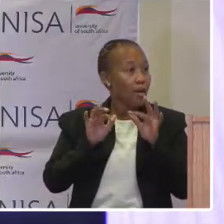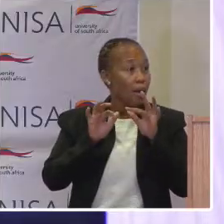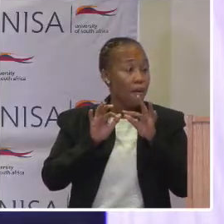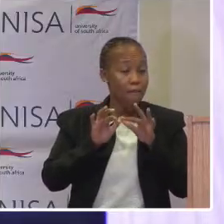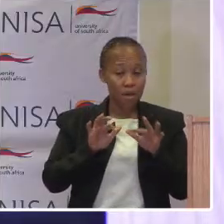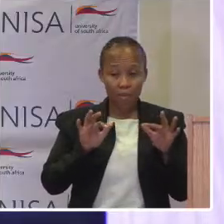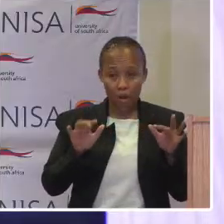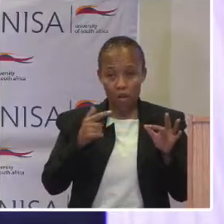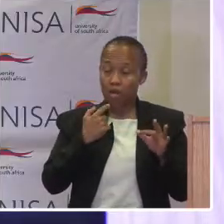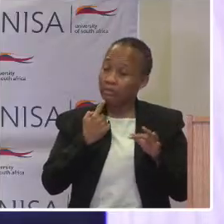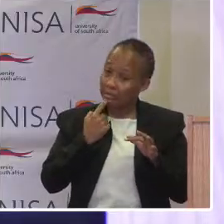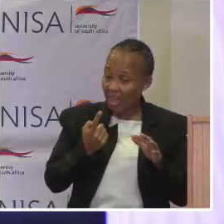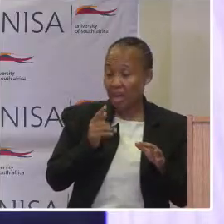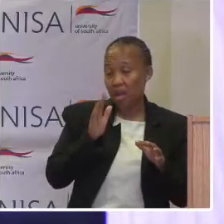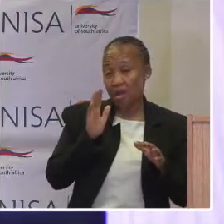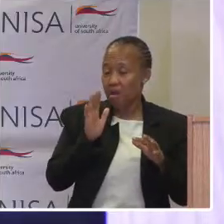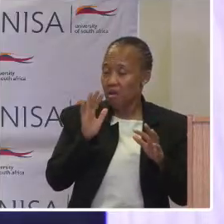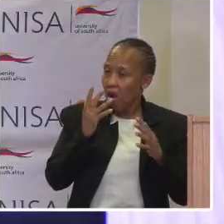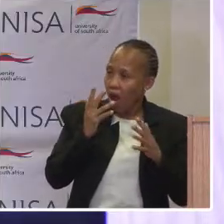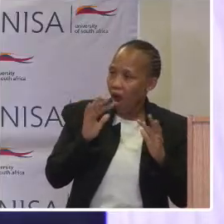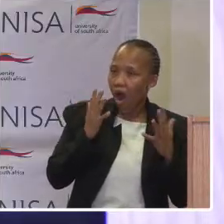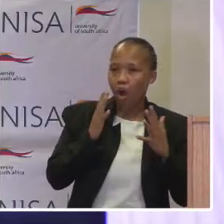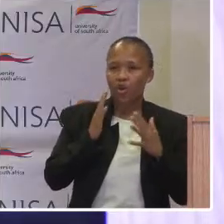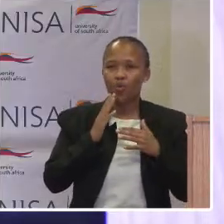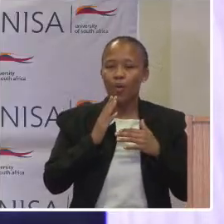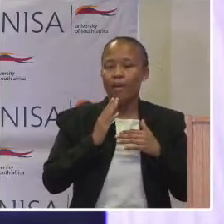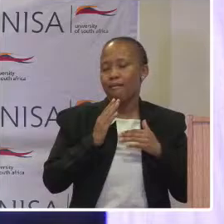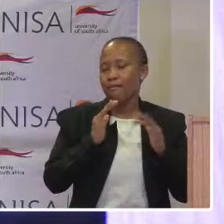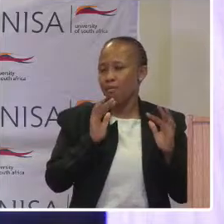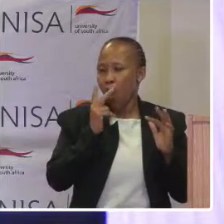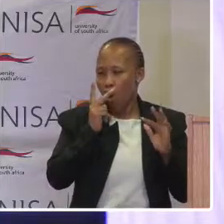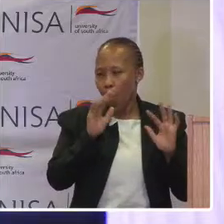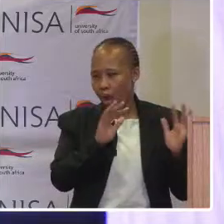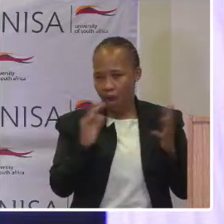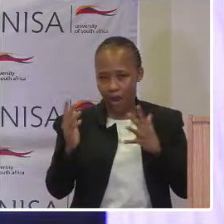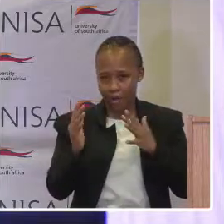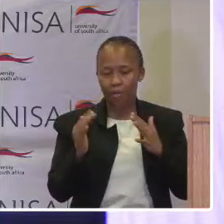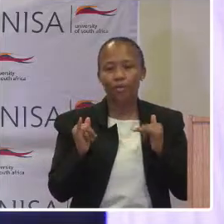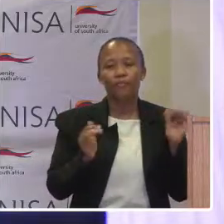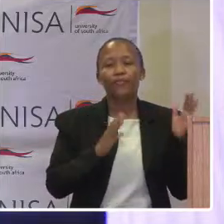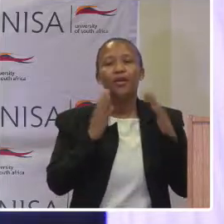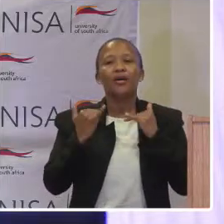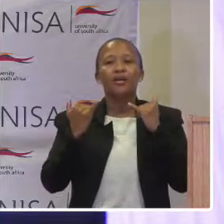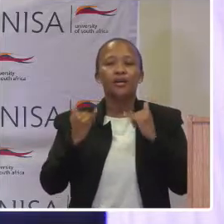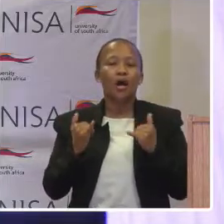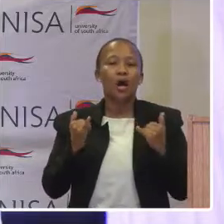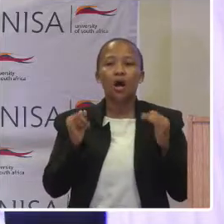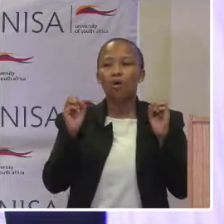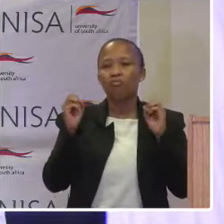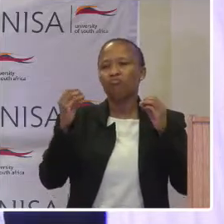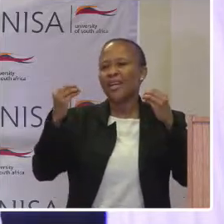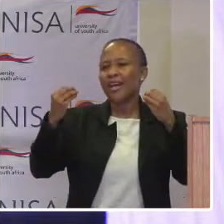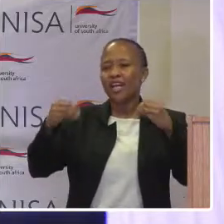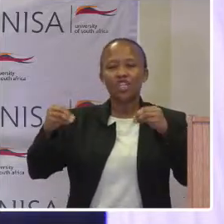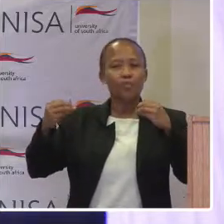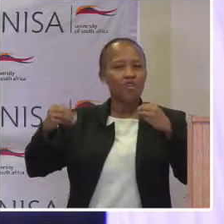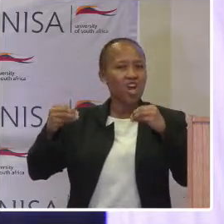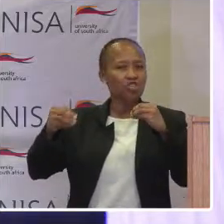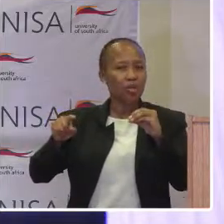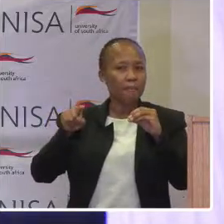be. But if we look at the framework of what we are talking about in entrepreneurship